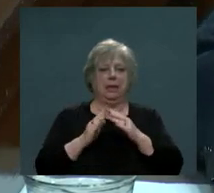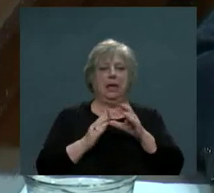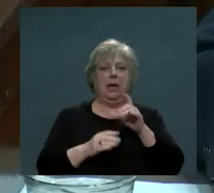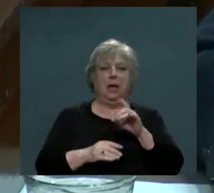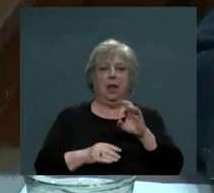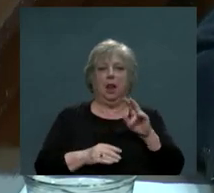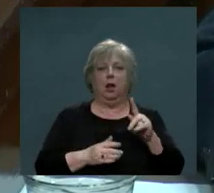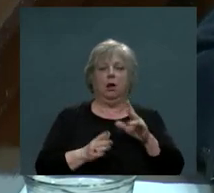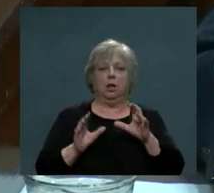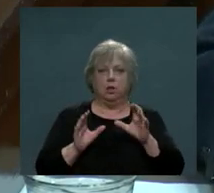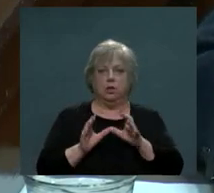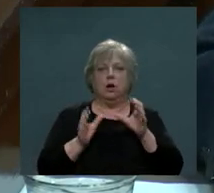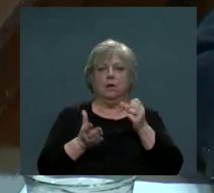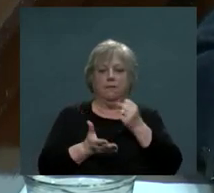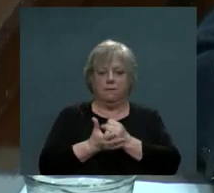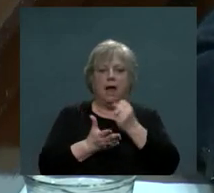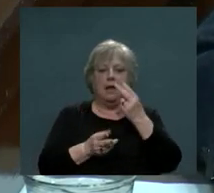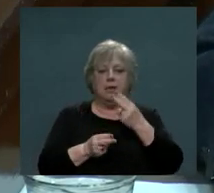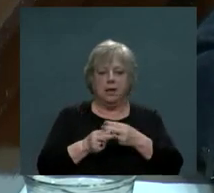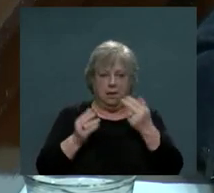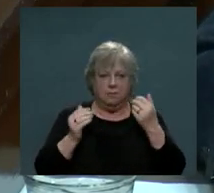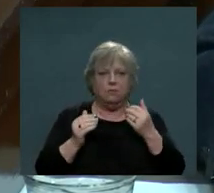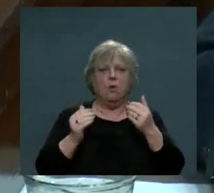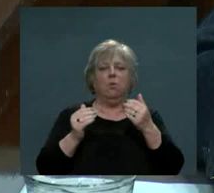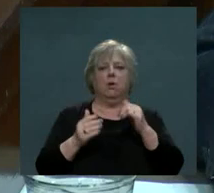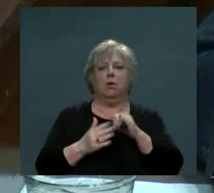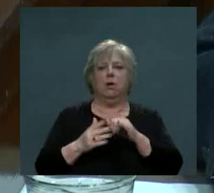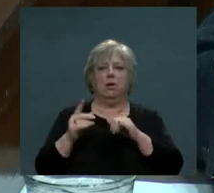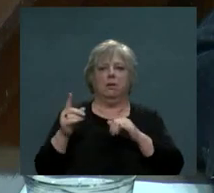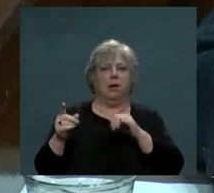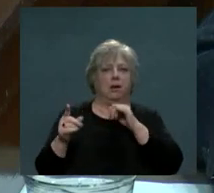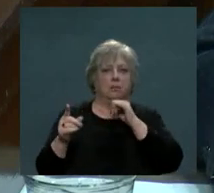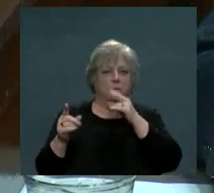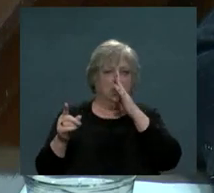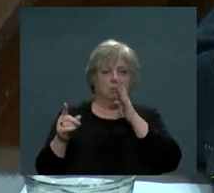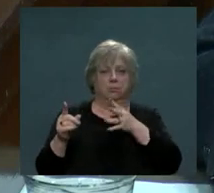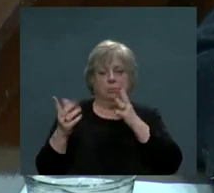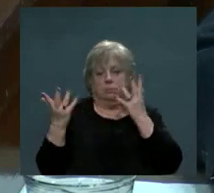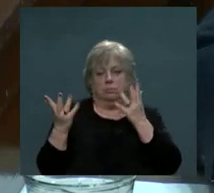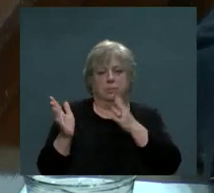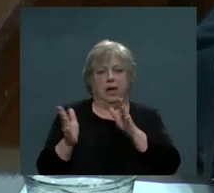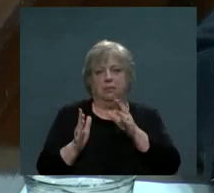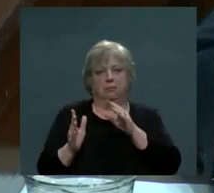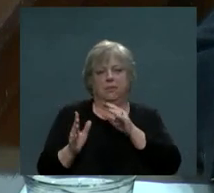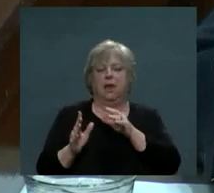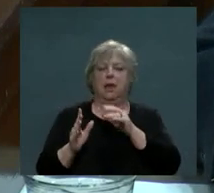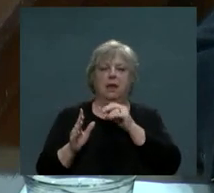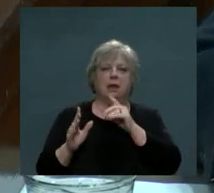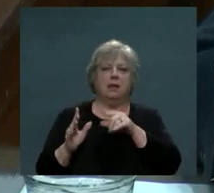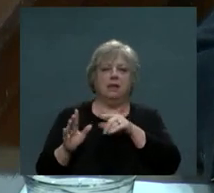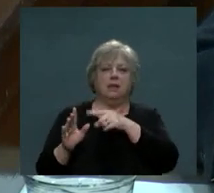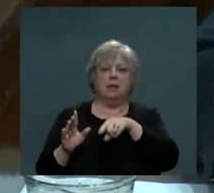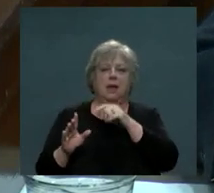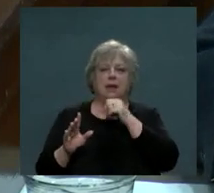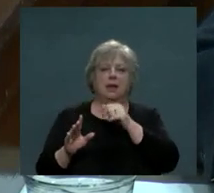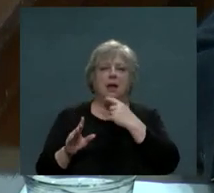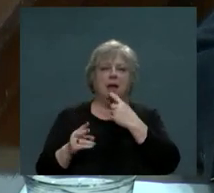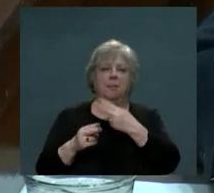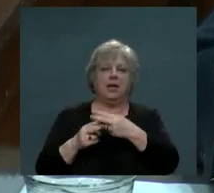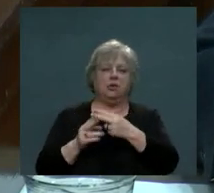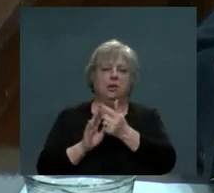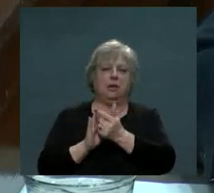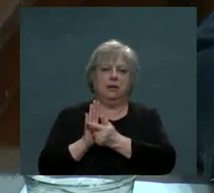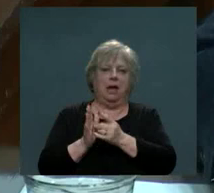certified the name forward, that they weren't going to do anything. They did not mention the statute that says that